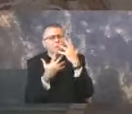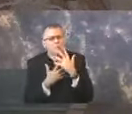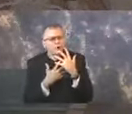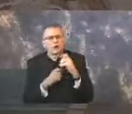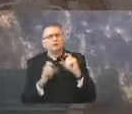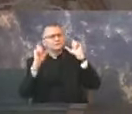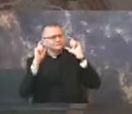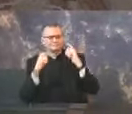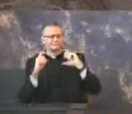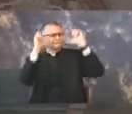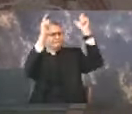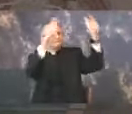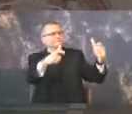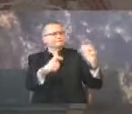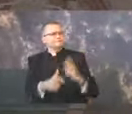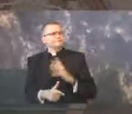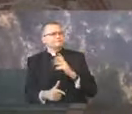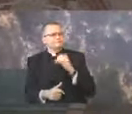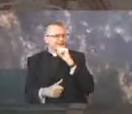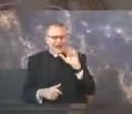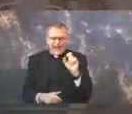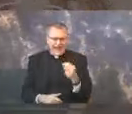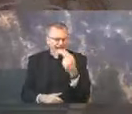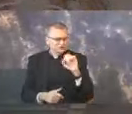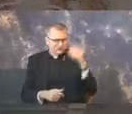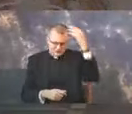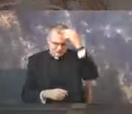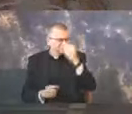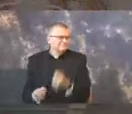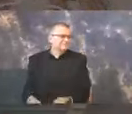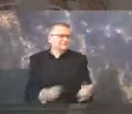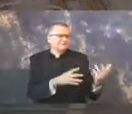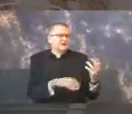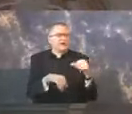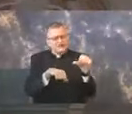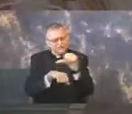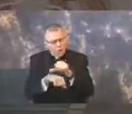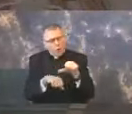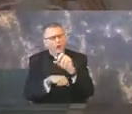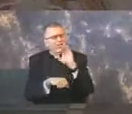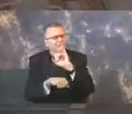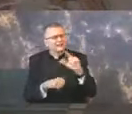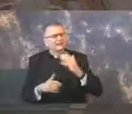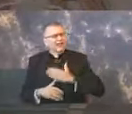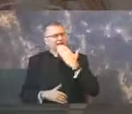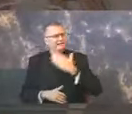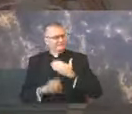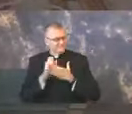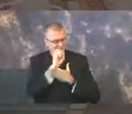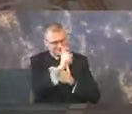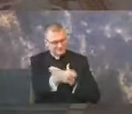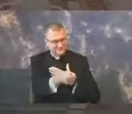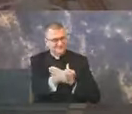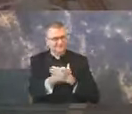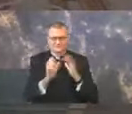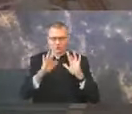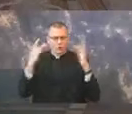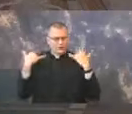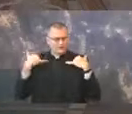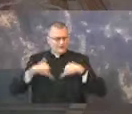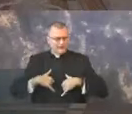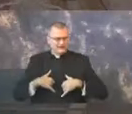ashes, to give them oil of gladness in place of mourning, a glorious mantle instead